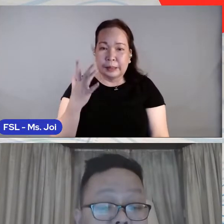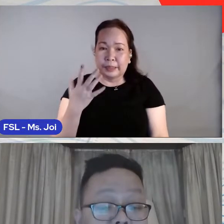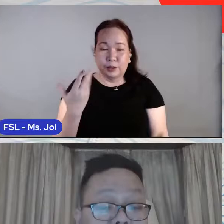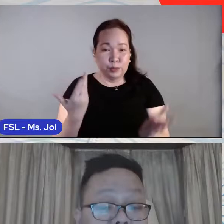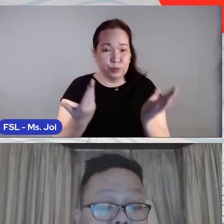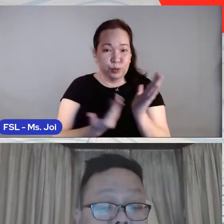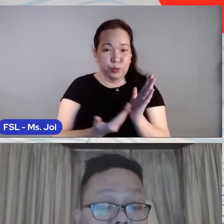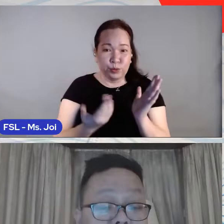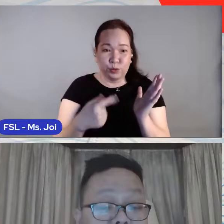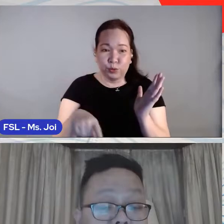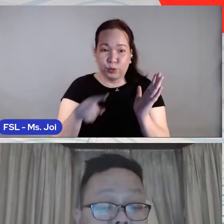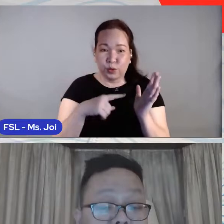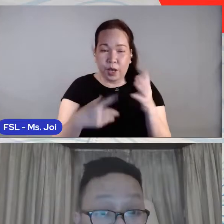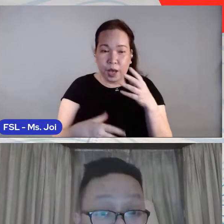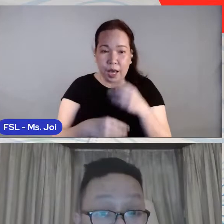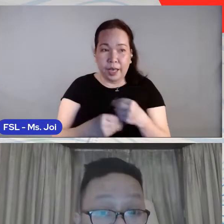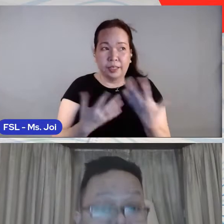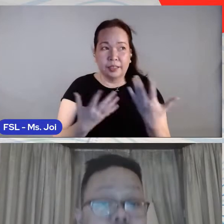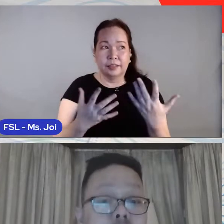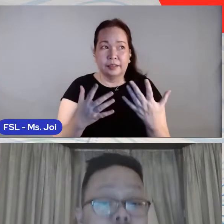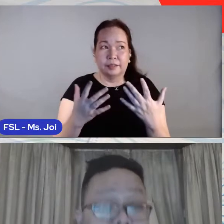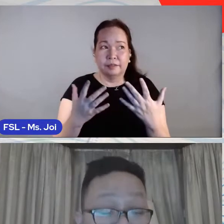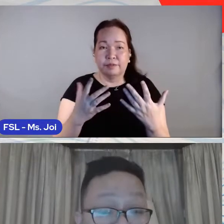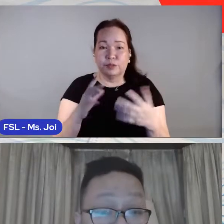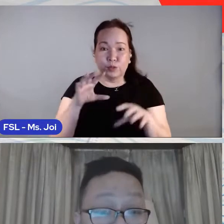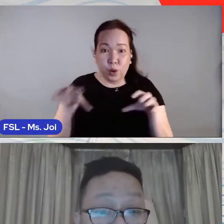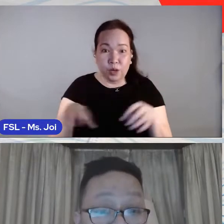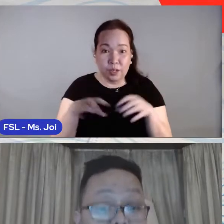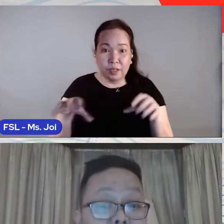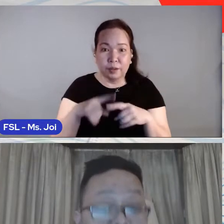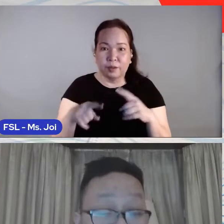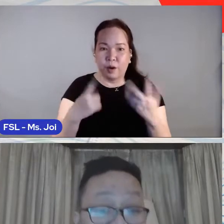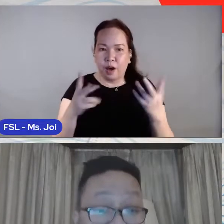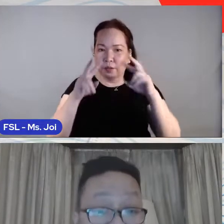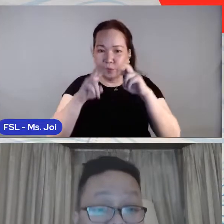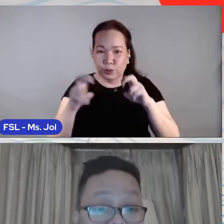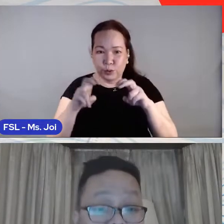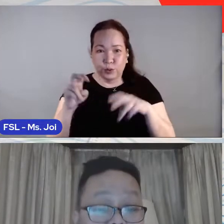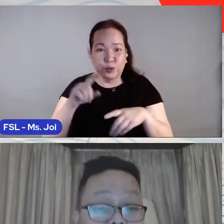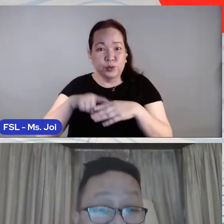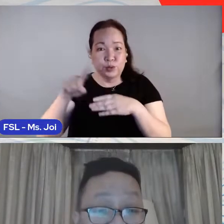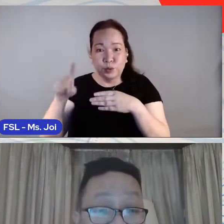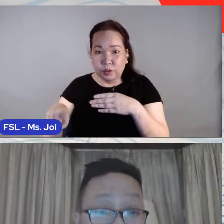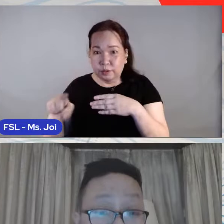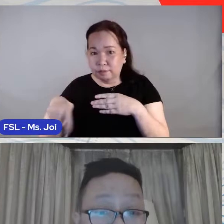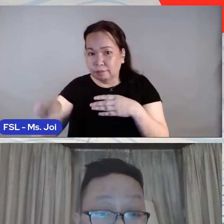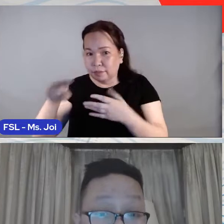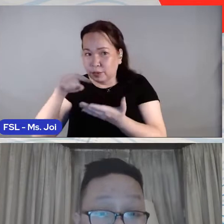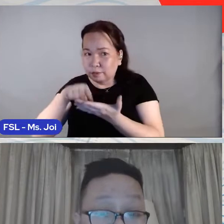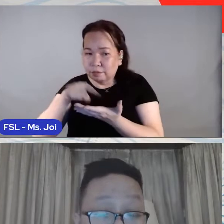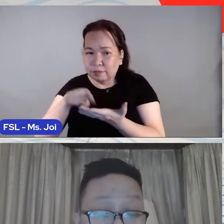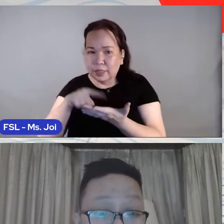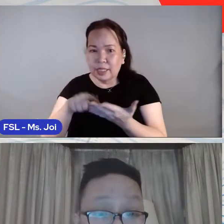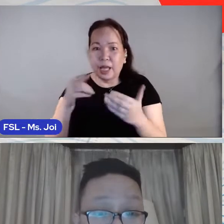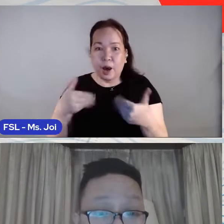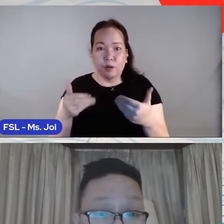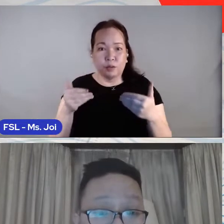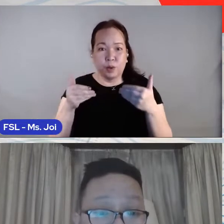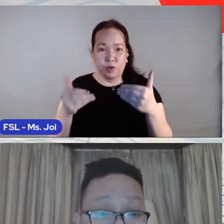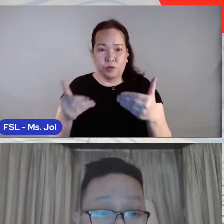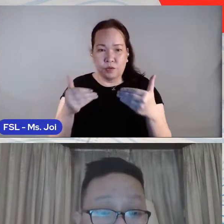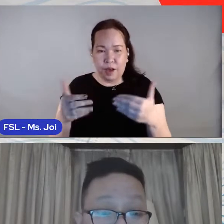yung analysis ng results ng audit at kung paano tayo uusad from that point. Okay